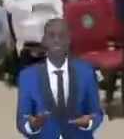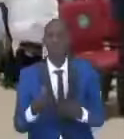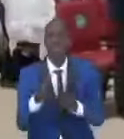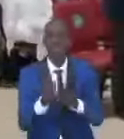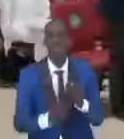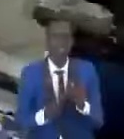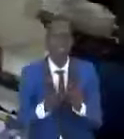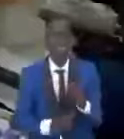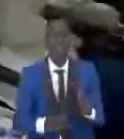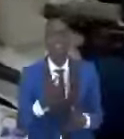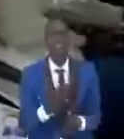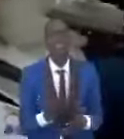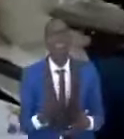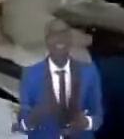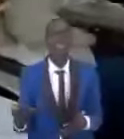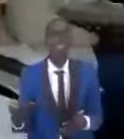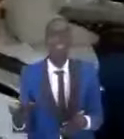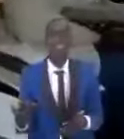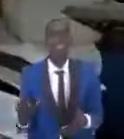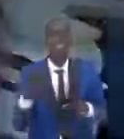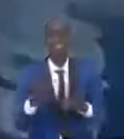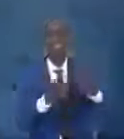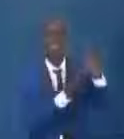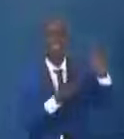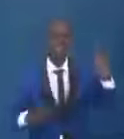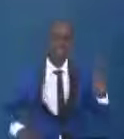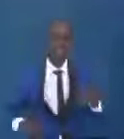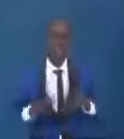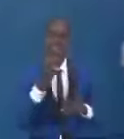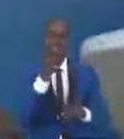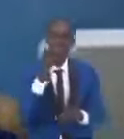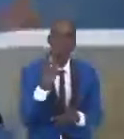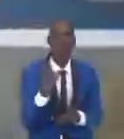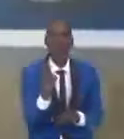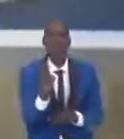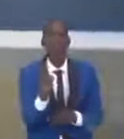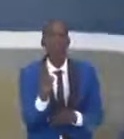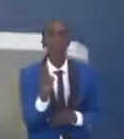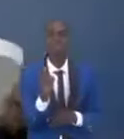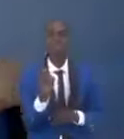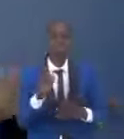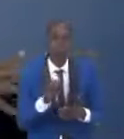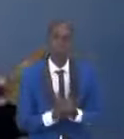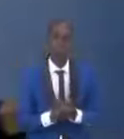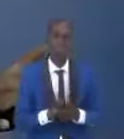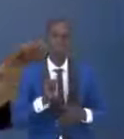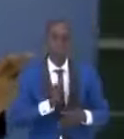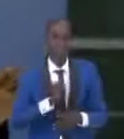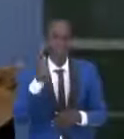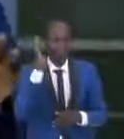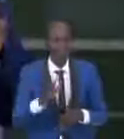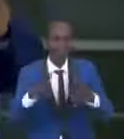Everything the Lord ordained that I will